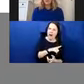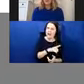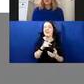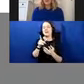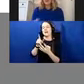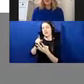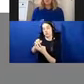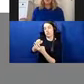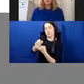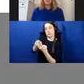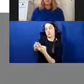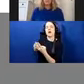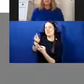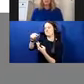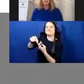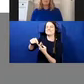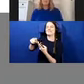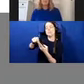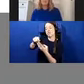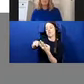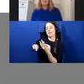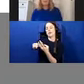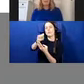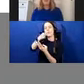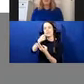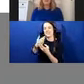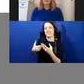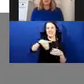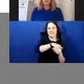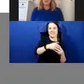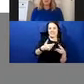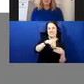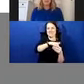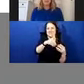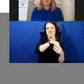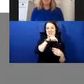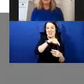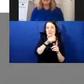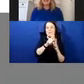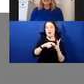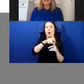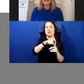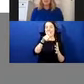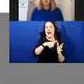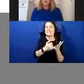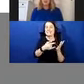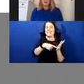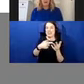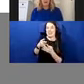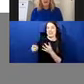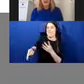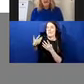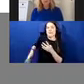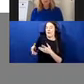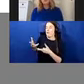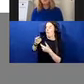from all of the speakers. And we've already spoken to a couple of them, and they've given us some brilliant contributions to that podcast, which is telling the story week by